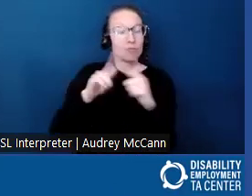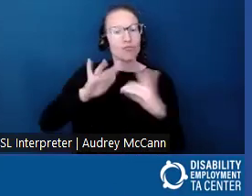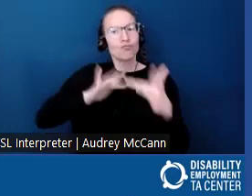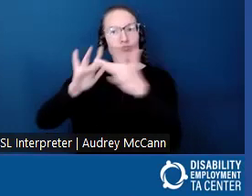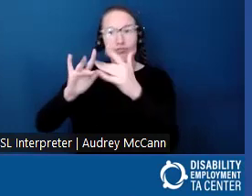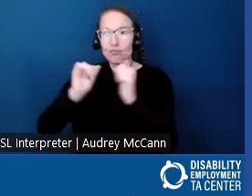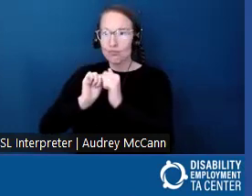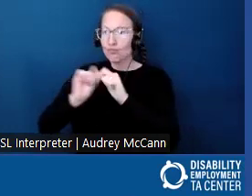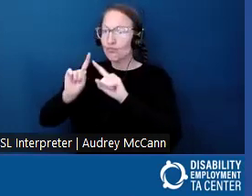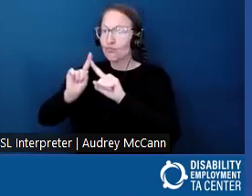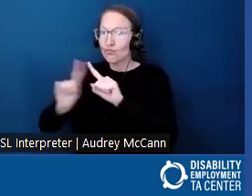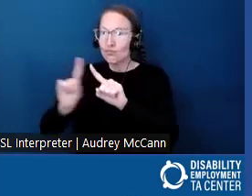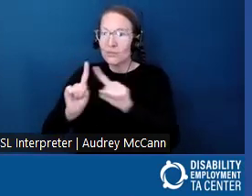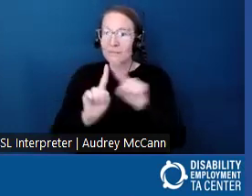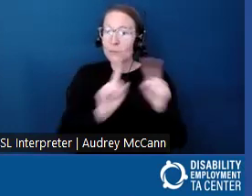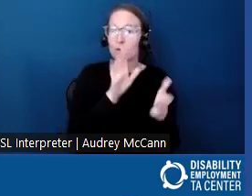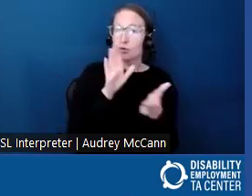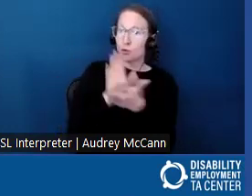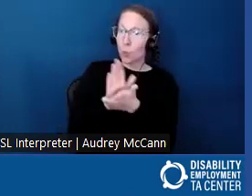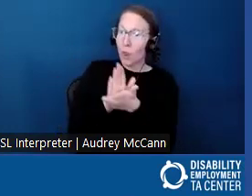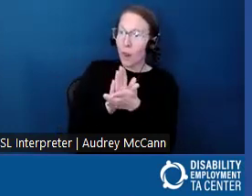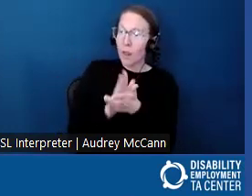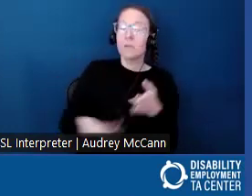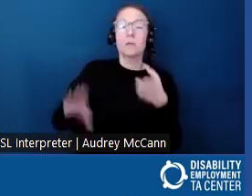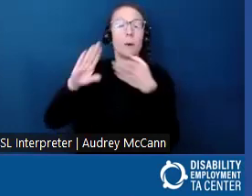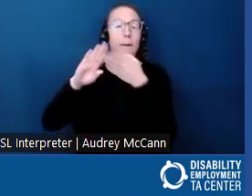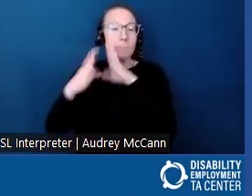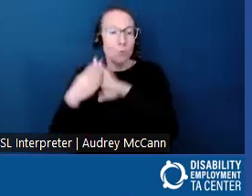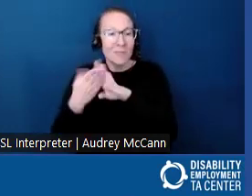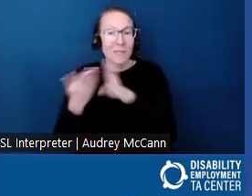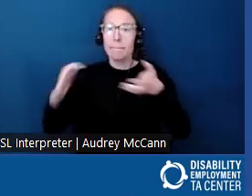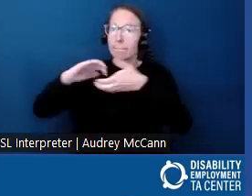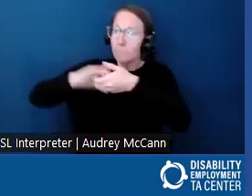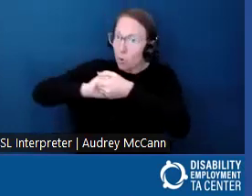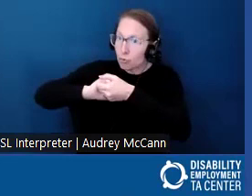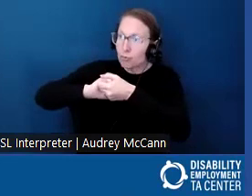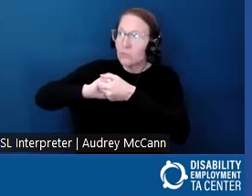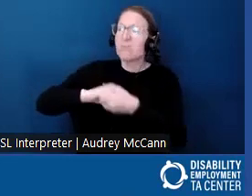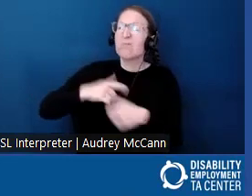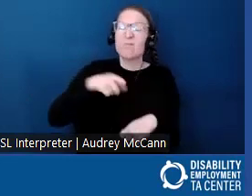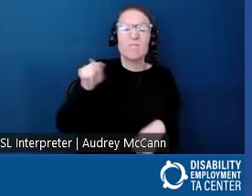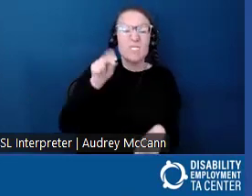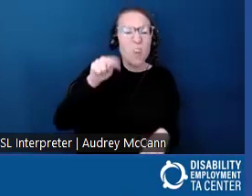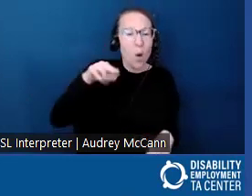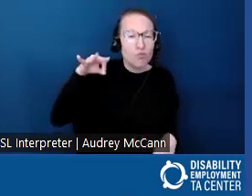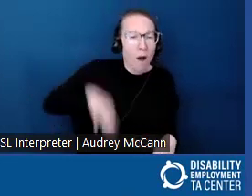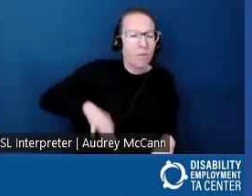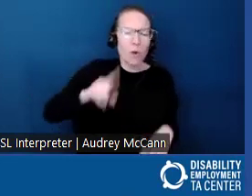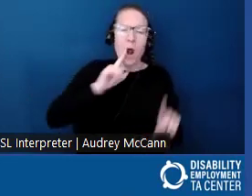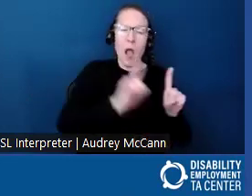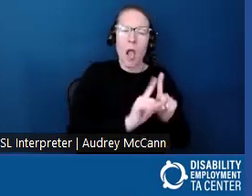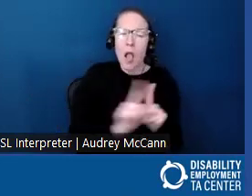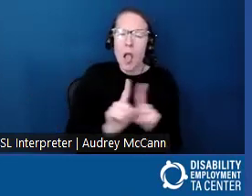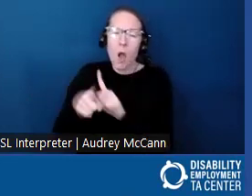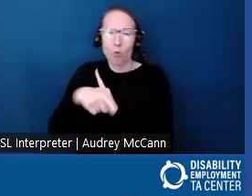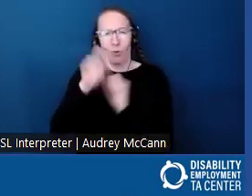different schools, community partners, nonprofits, all the different things you can think of to